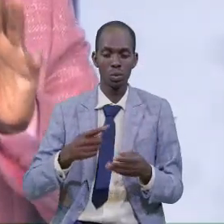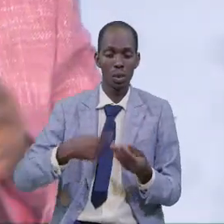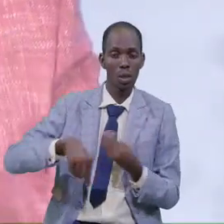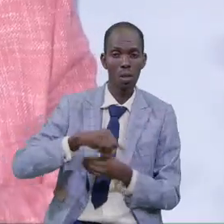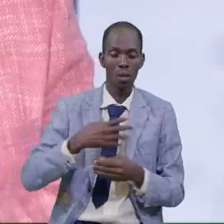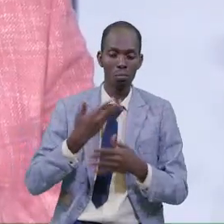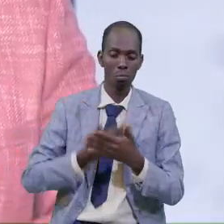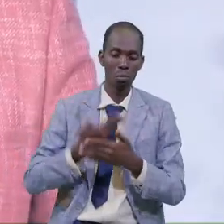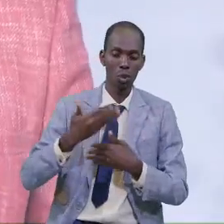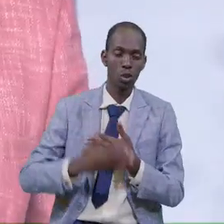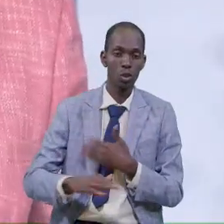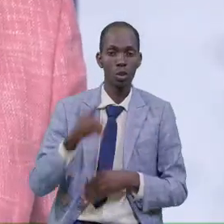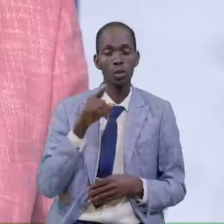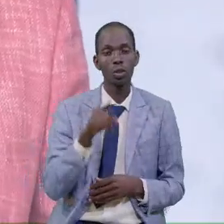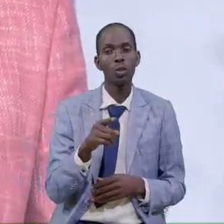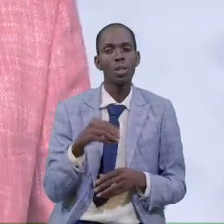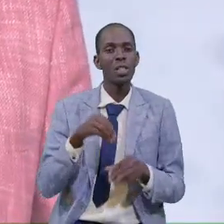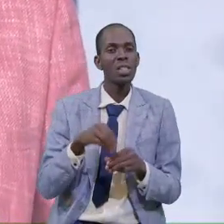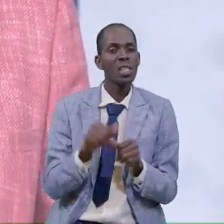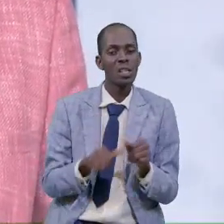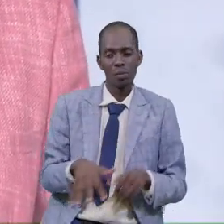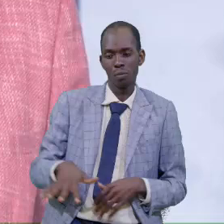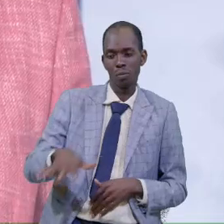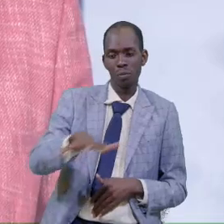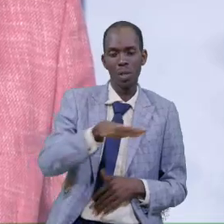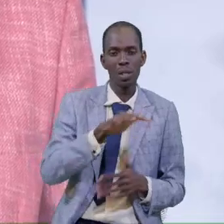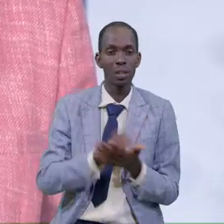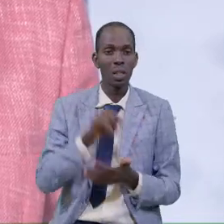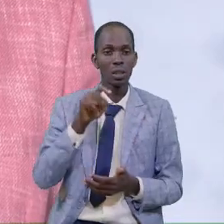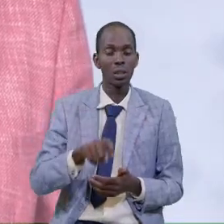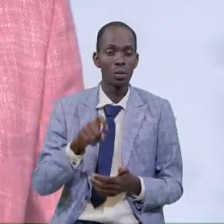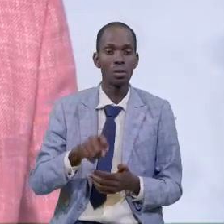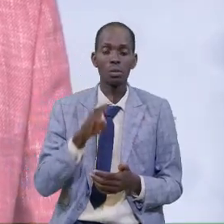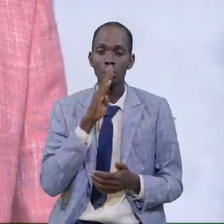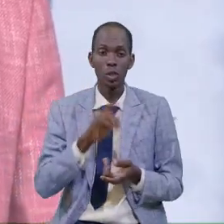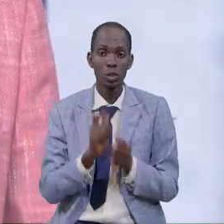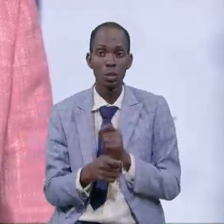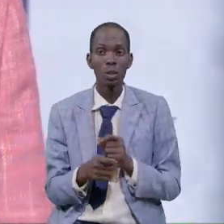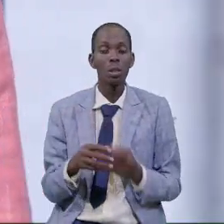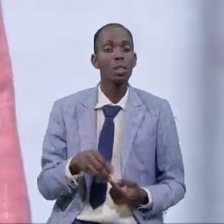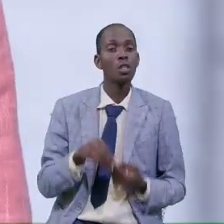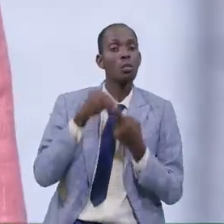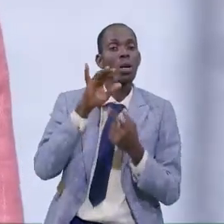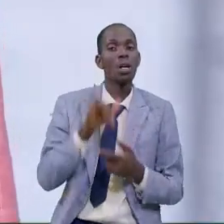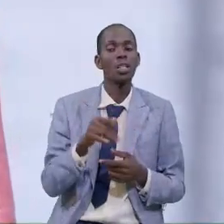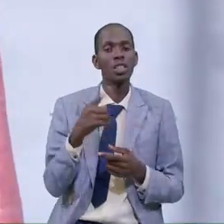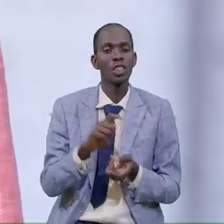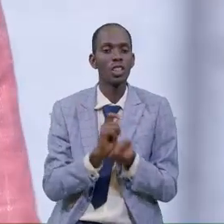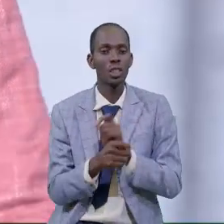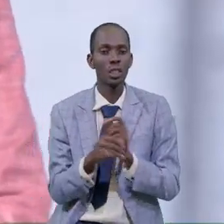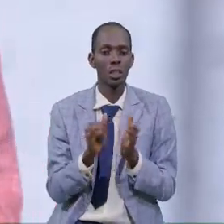that needs change, especially the change that gets them ready for